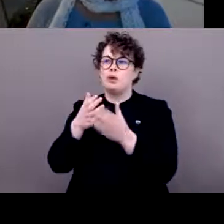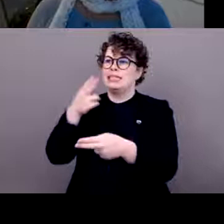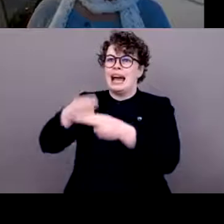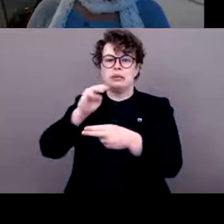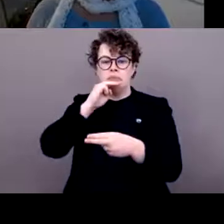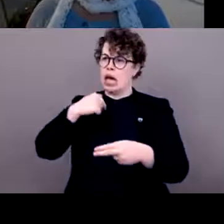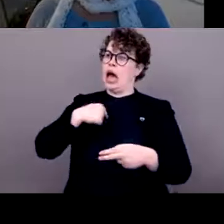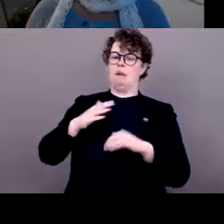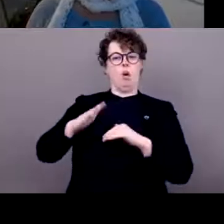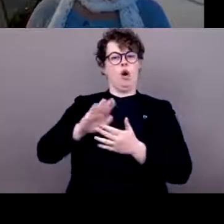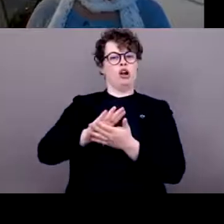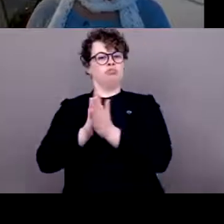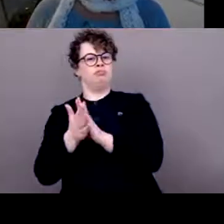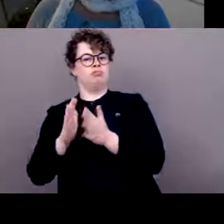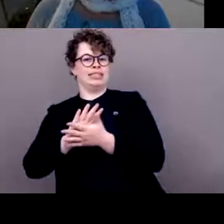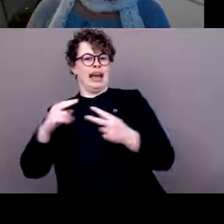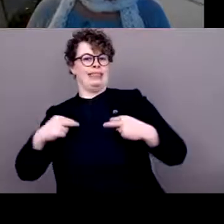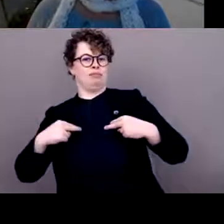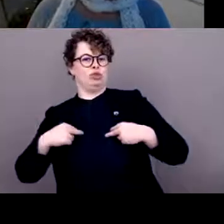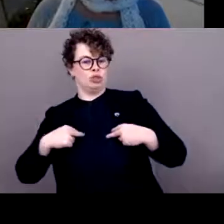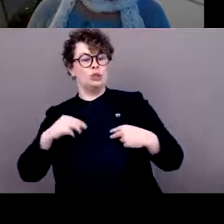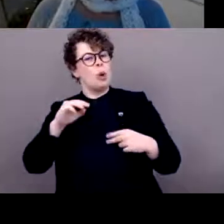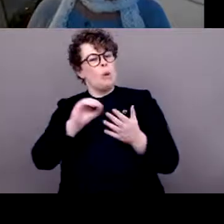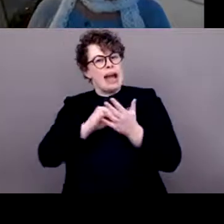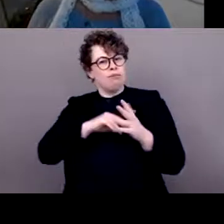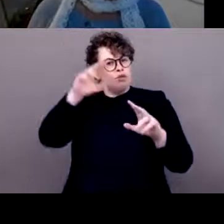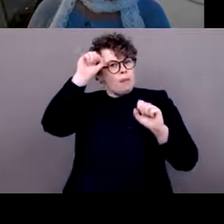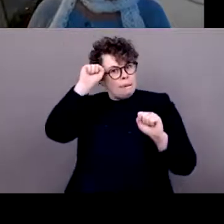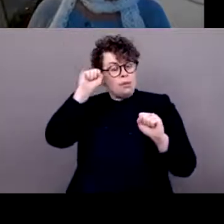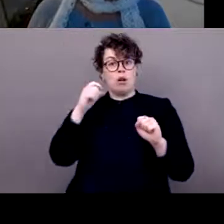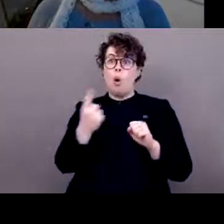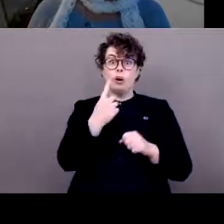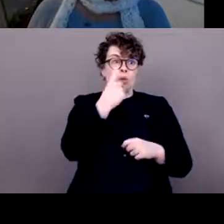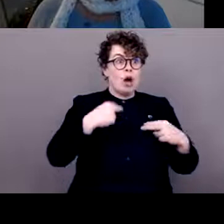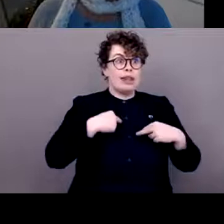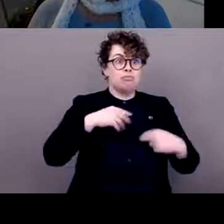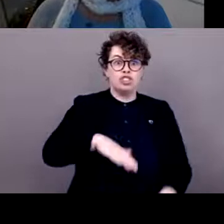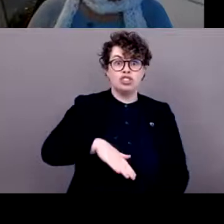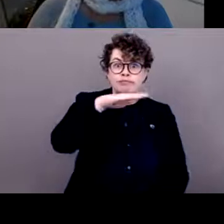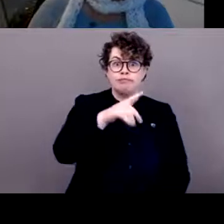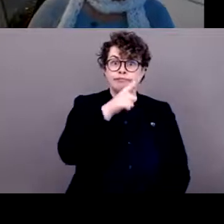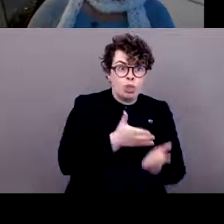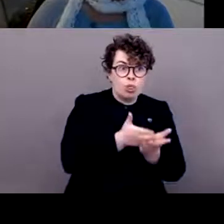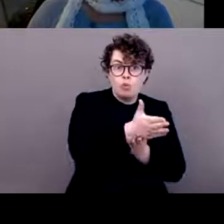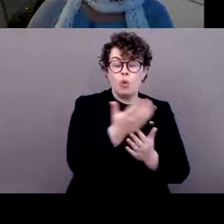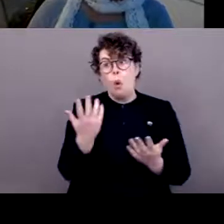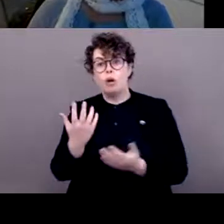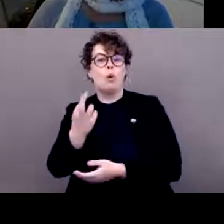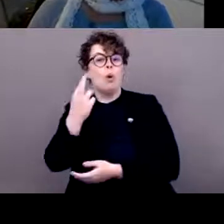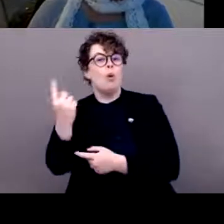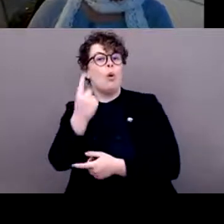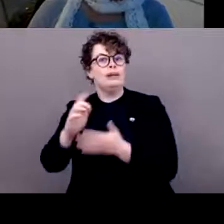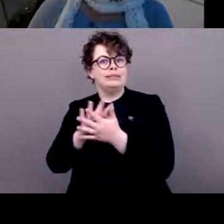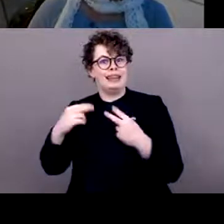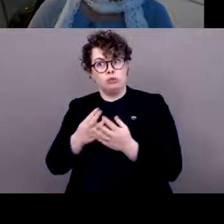change. Children use varying combinations of signs and spoken language. We need to be alert to this when we carry